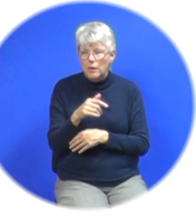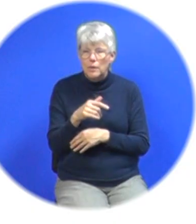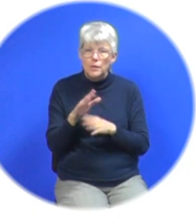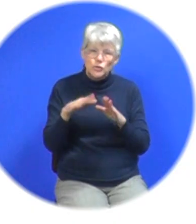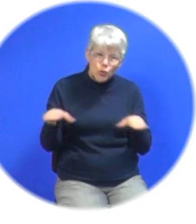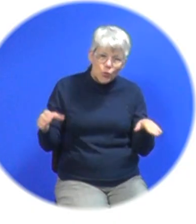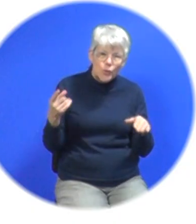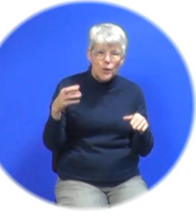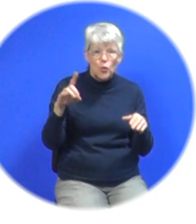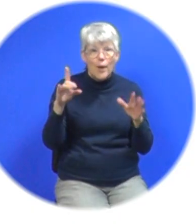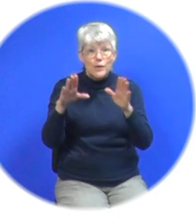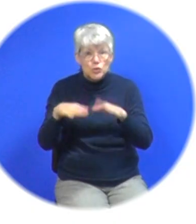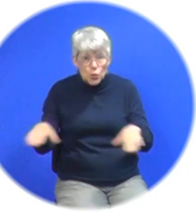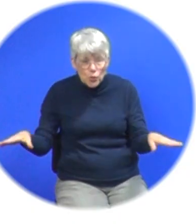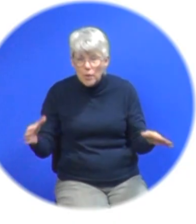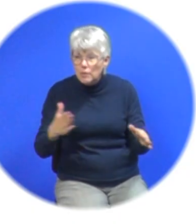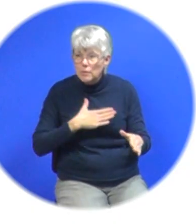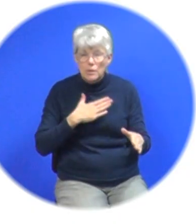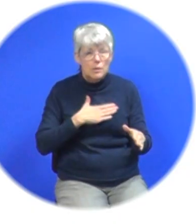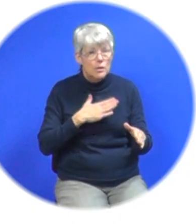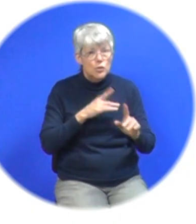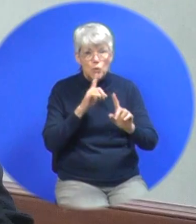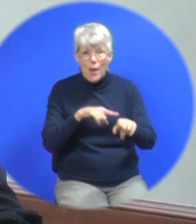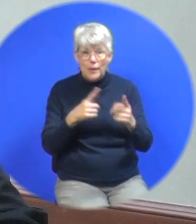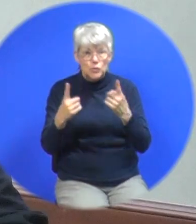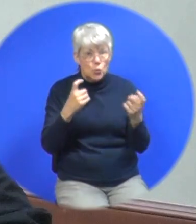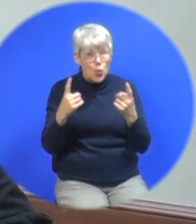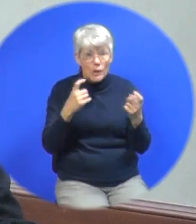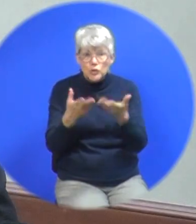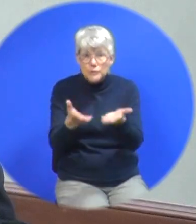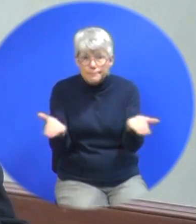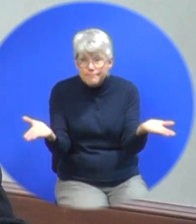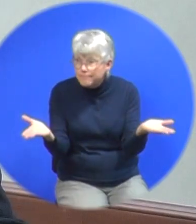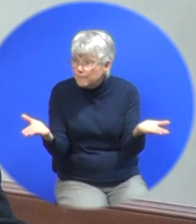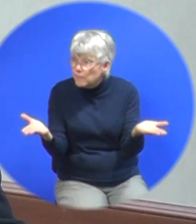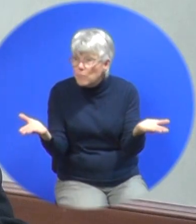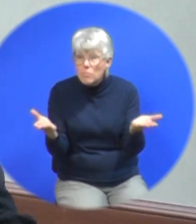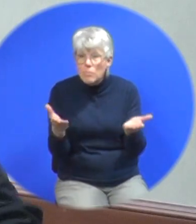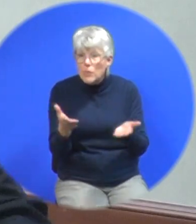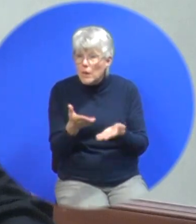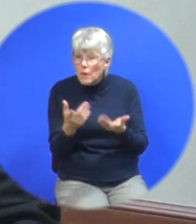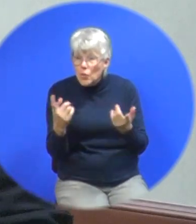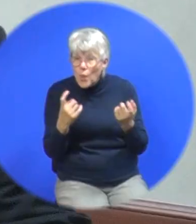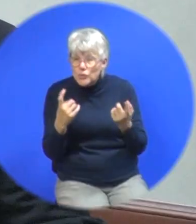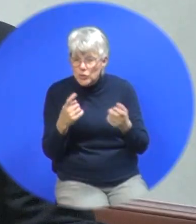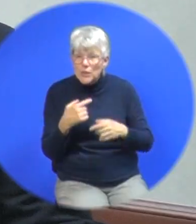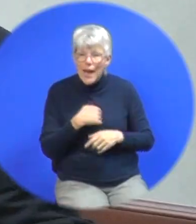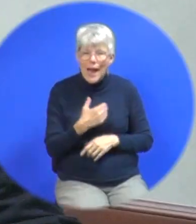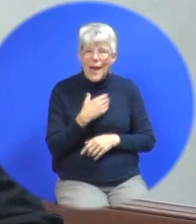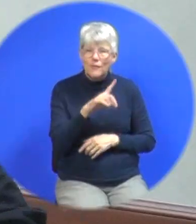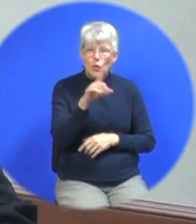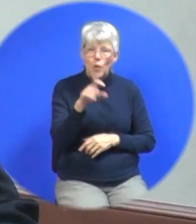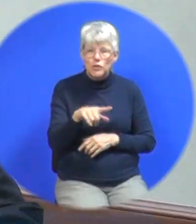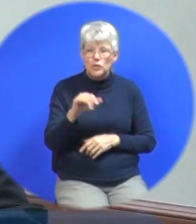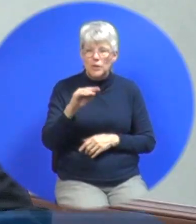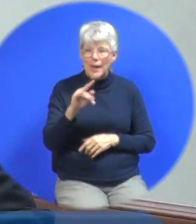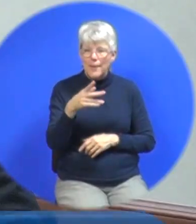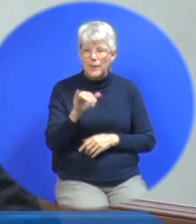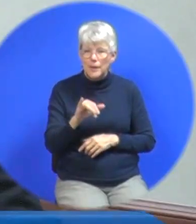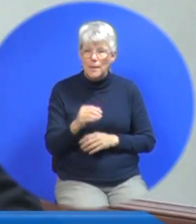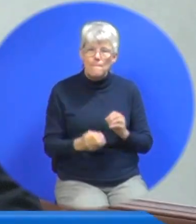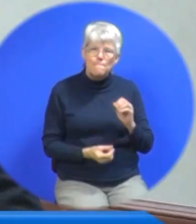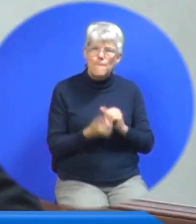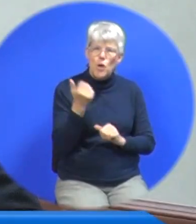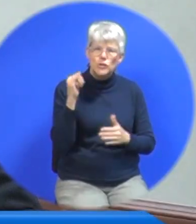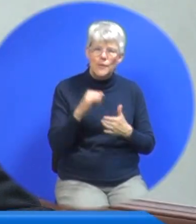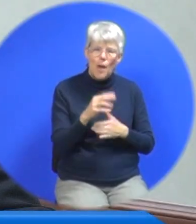and grandchildren. So I'll be glad to answer any questions of the council. Questions for council? I do have one, Anthony. Most of that